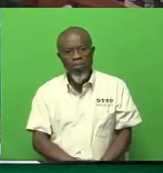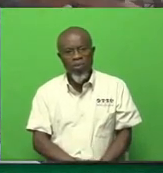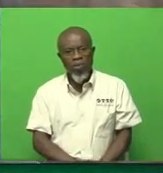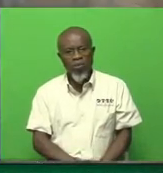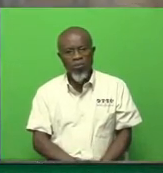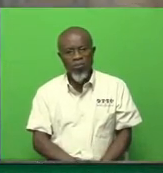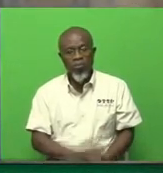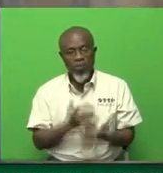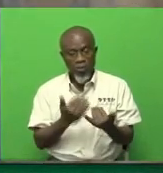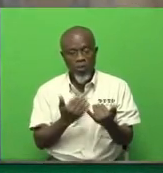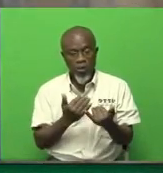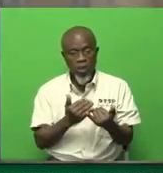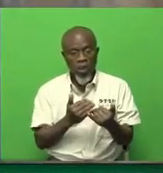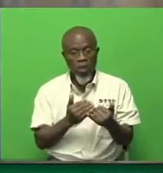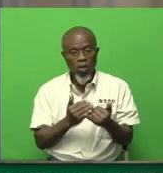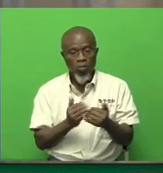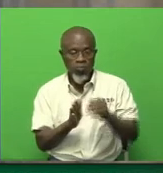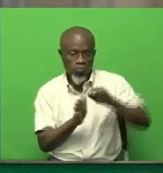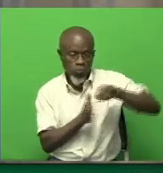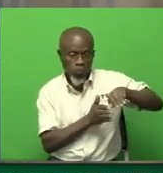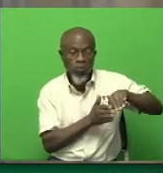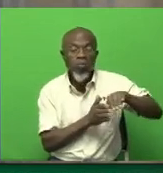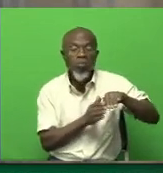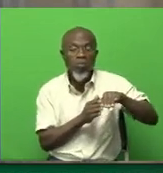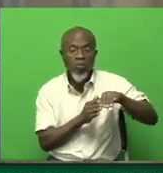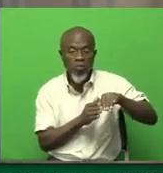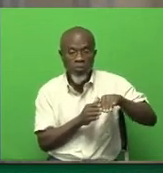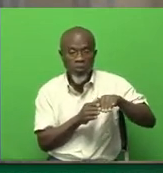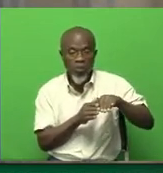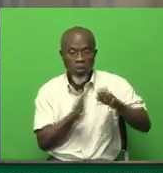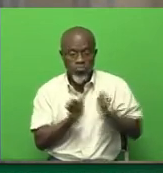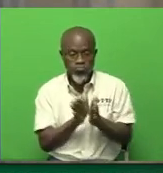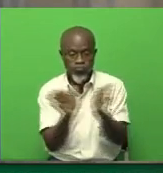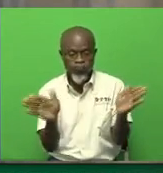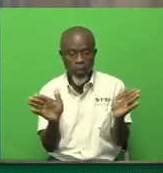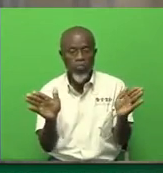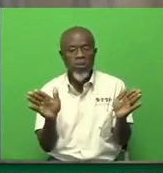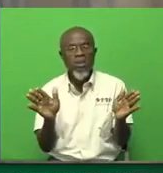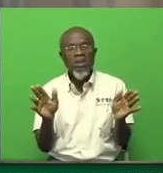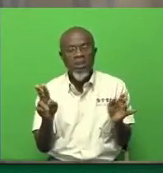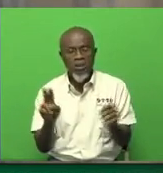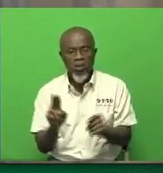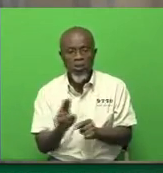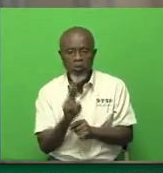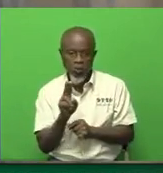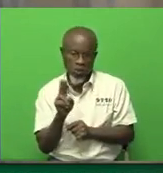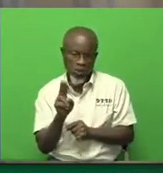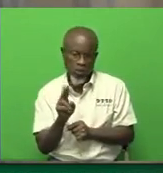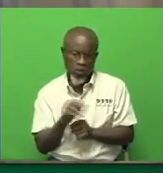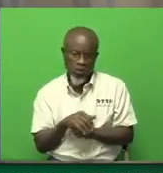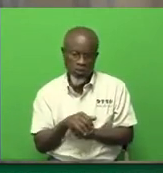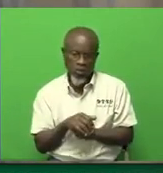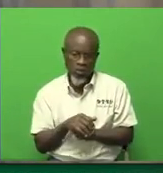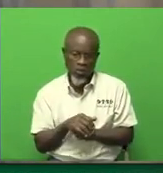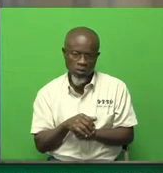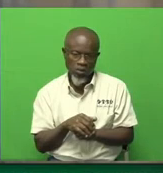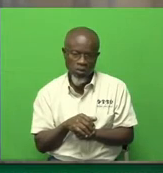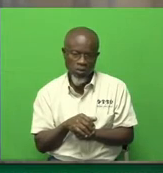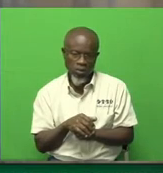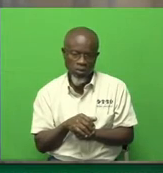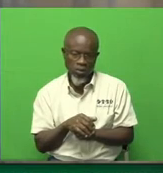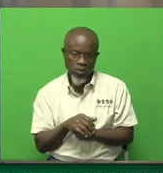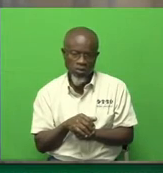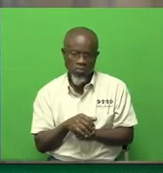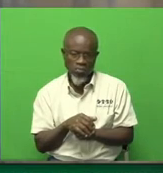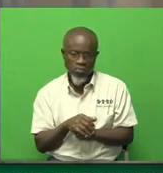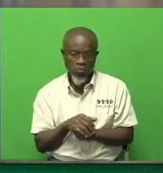I tell you now just briefly on public utilities because this is a an area there's a lot of Buzz and buzzwords taking place and a lot of